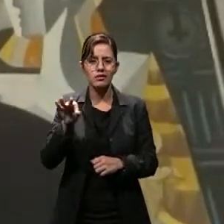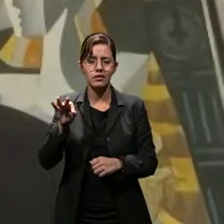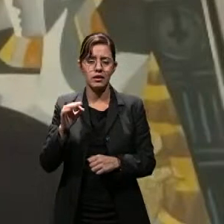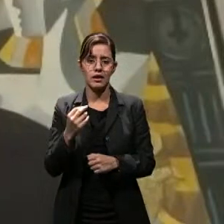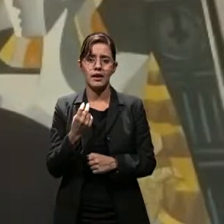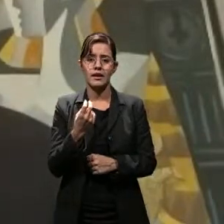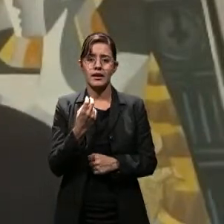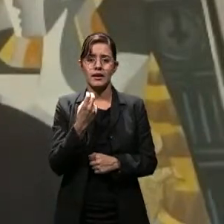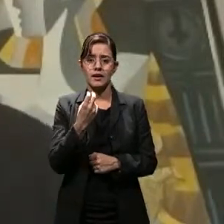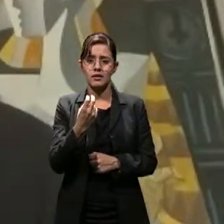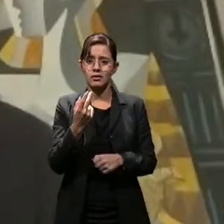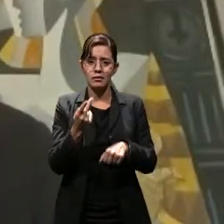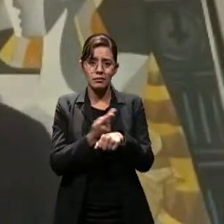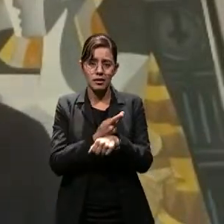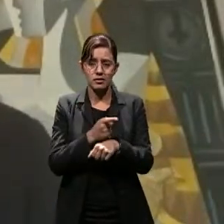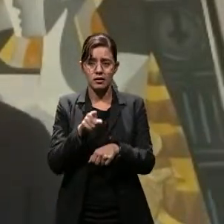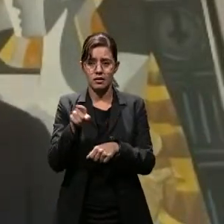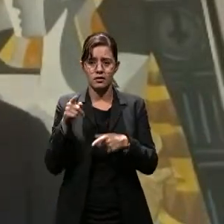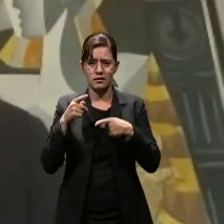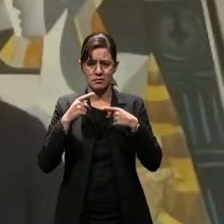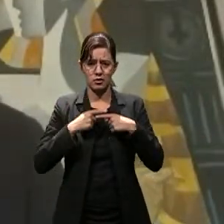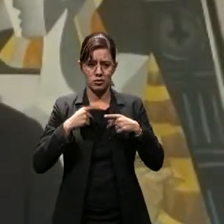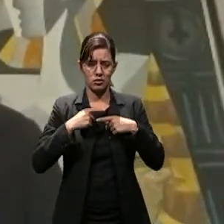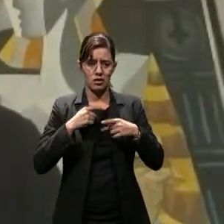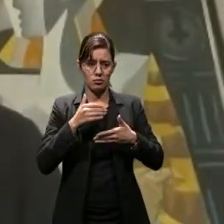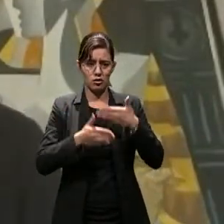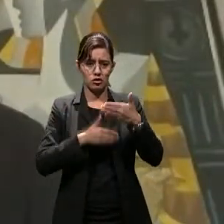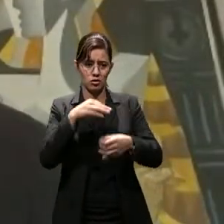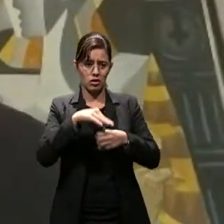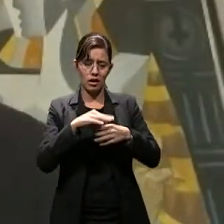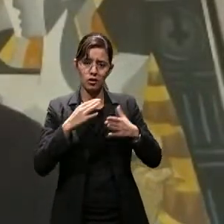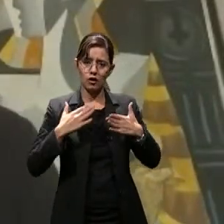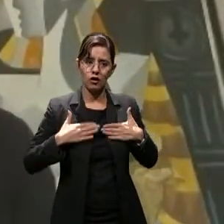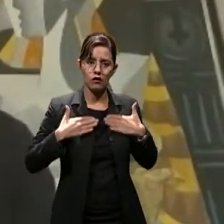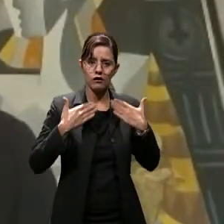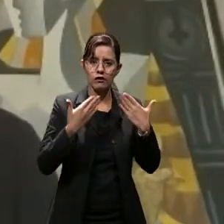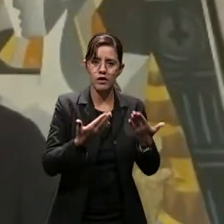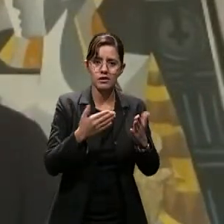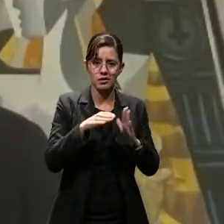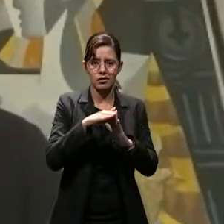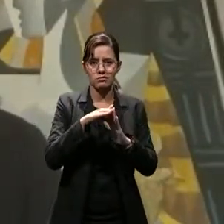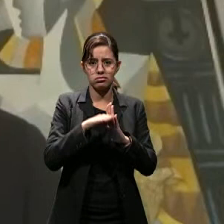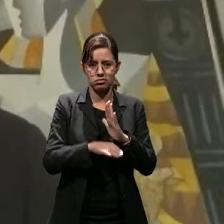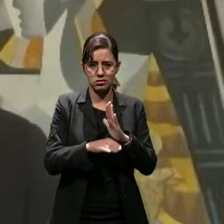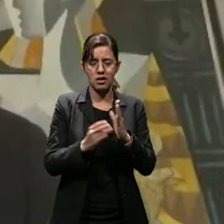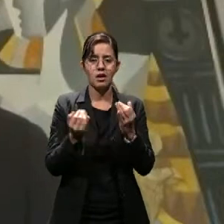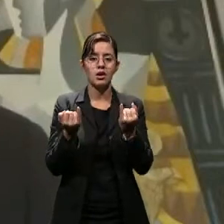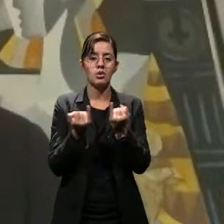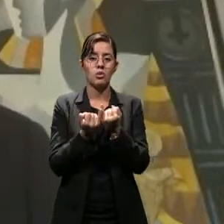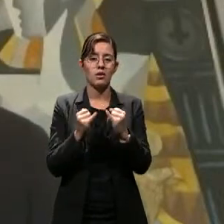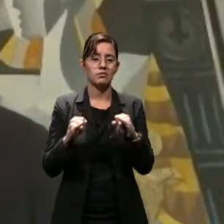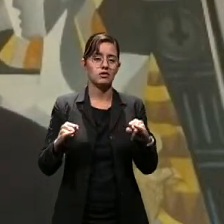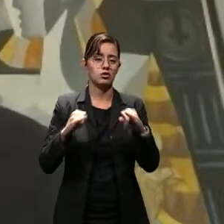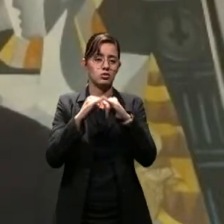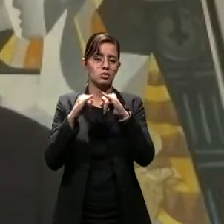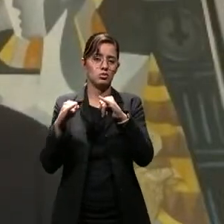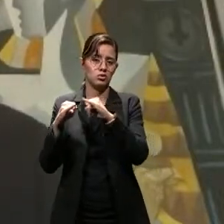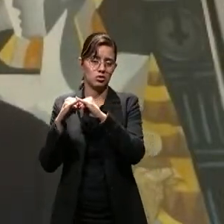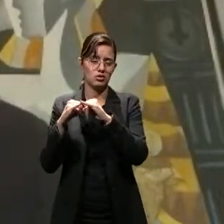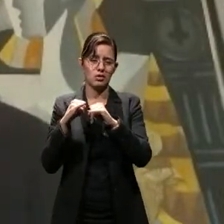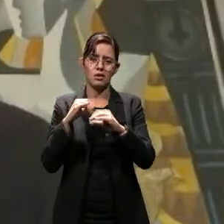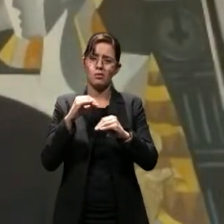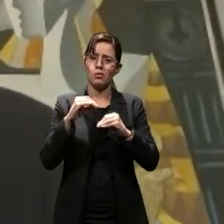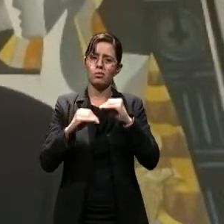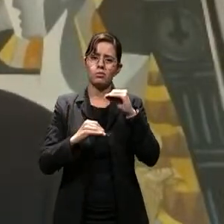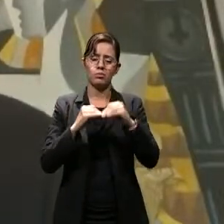that creates doubts in the electoral process, but it also creates an institutional conflict. It creates